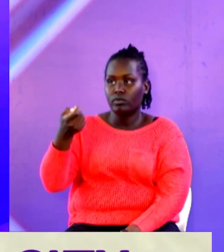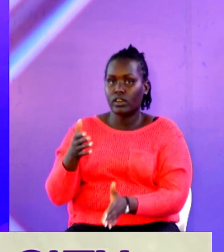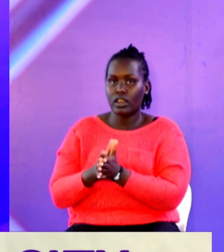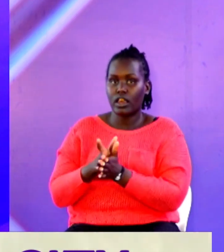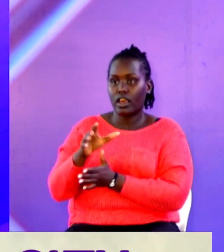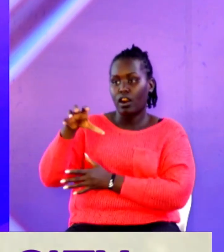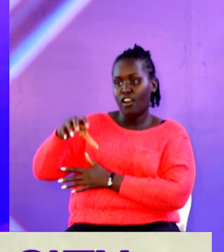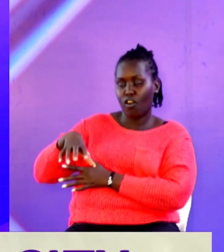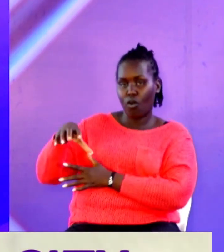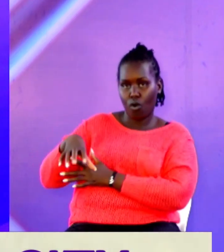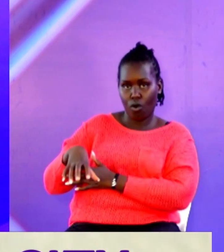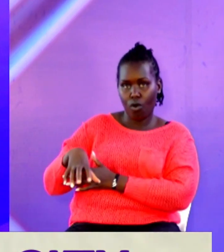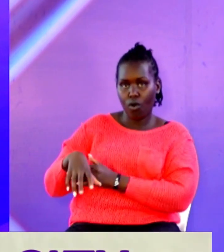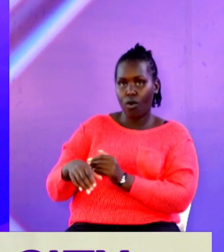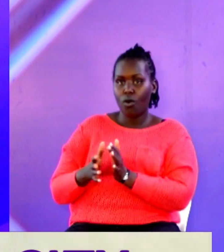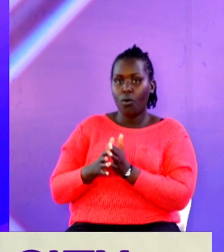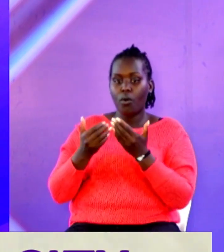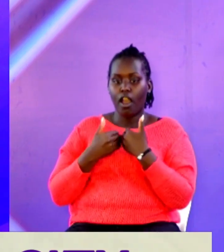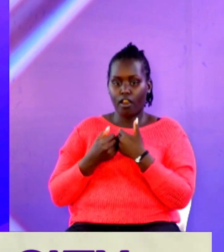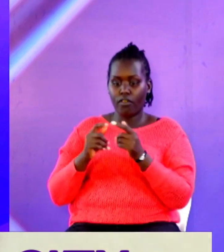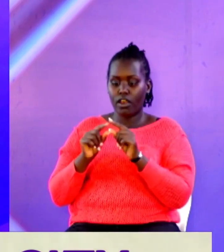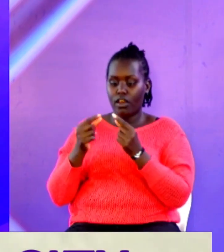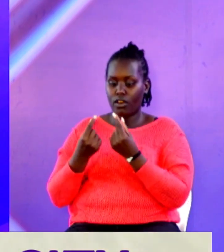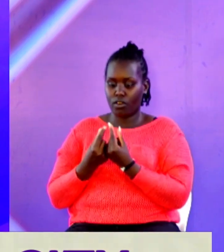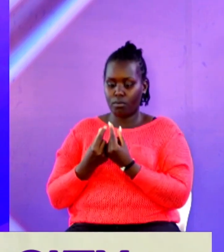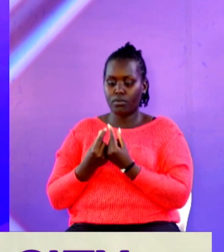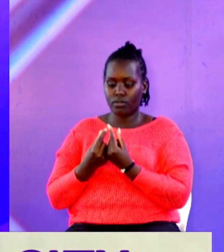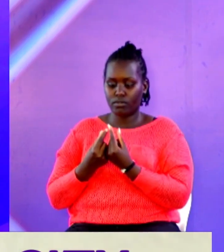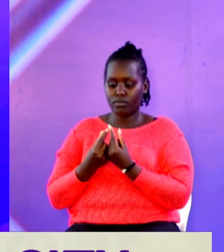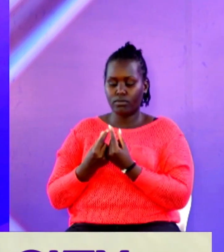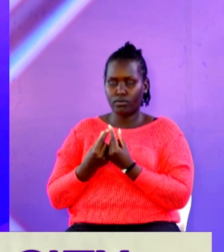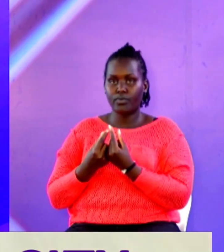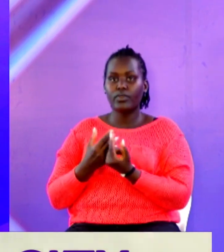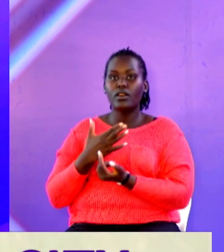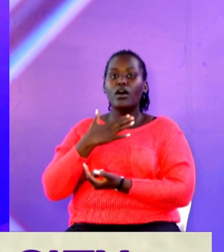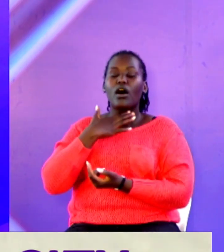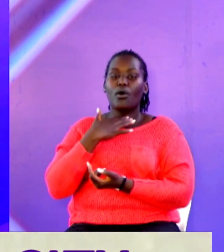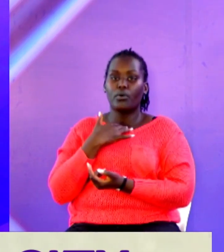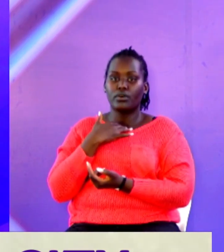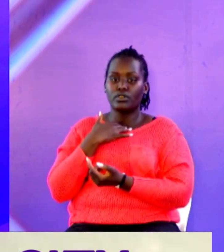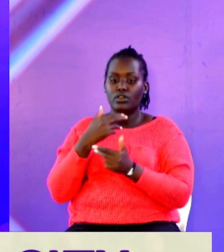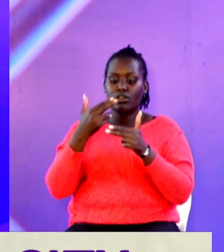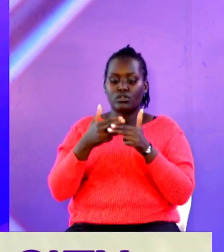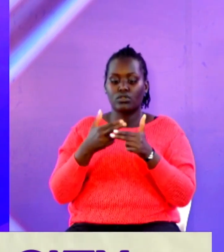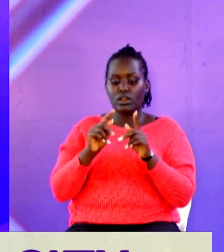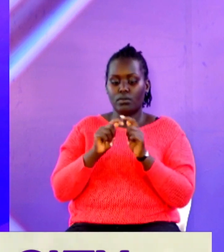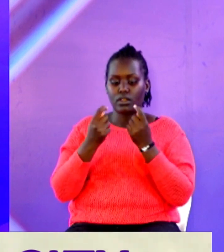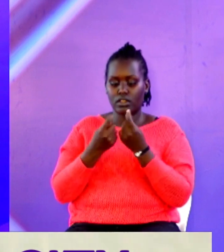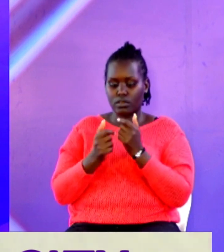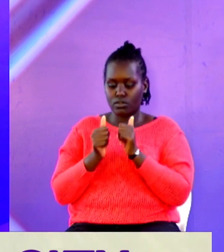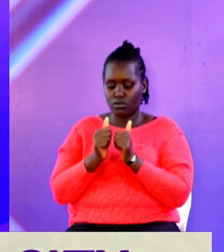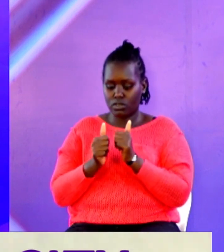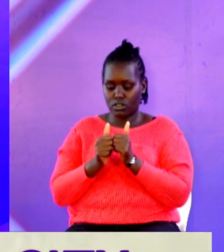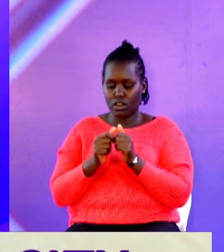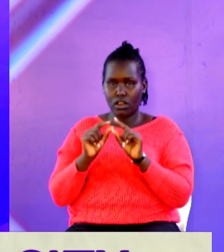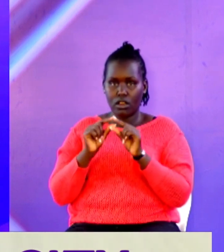DR Congo. Of course, we have been placed in the group of death. I want to name the teams that are in the group of